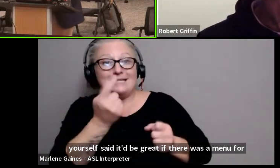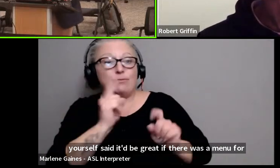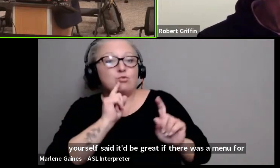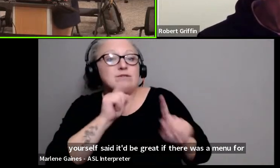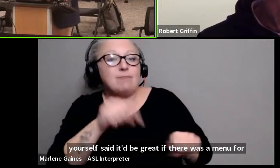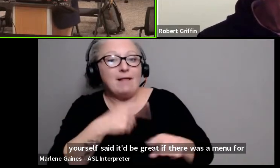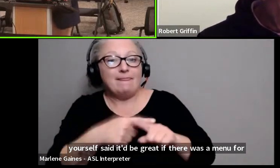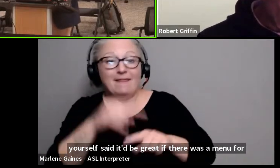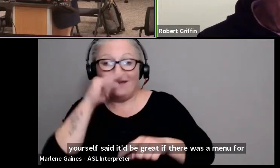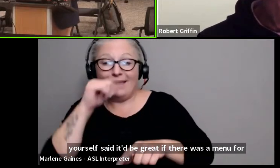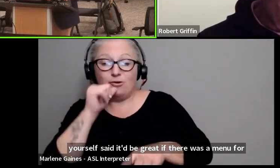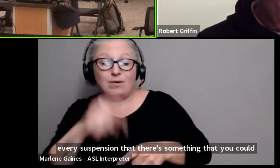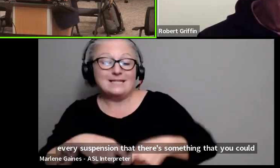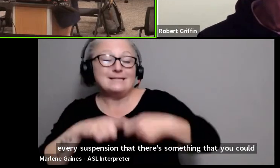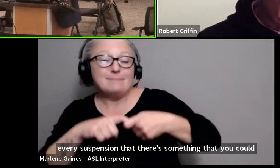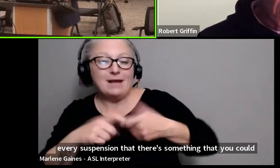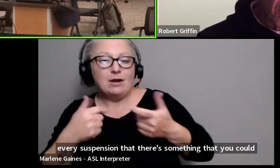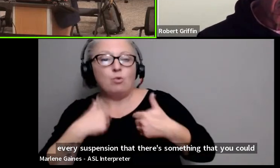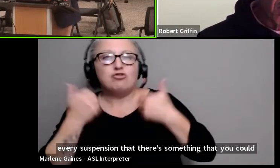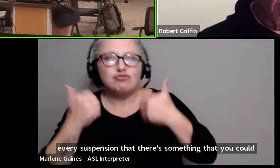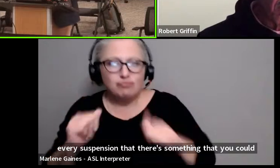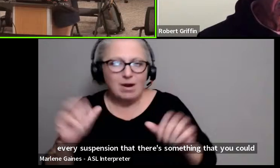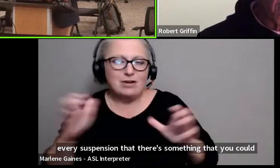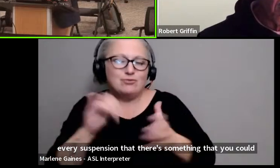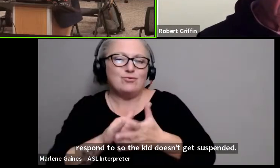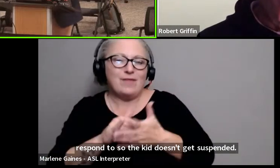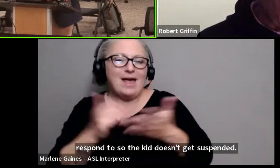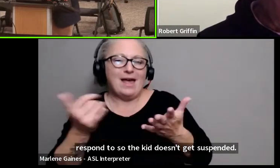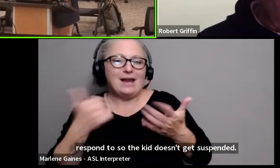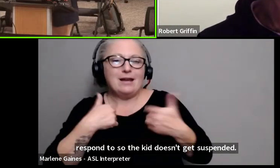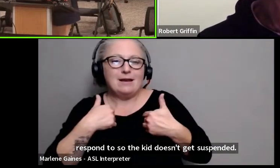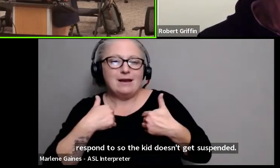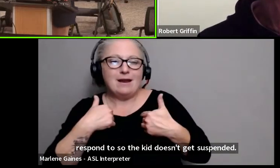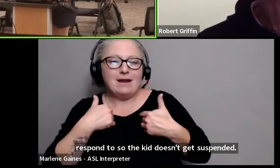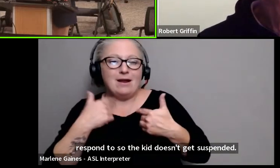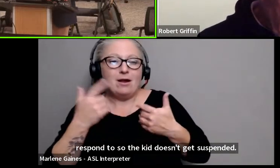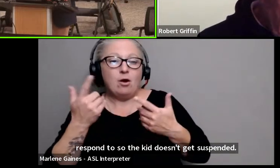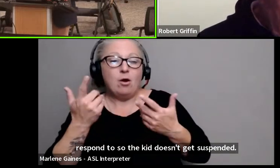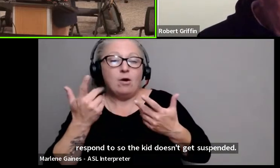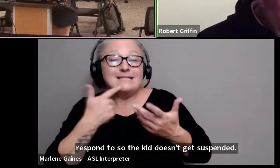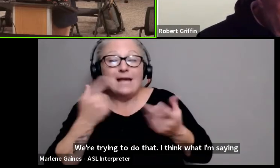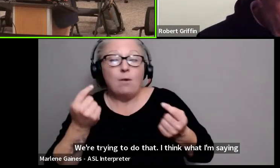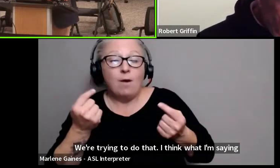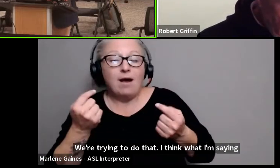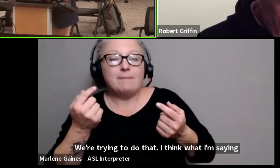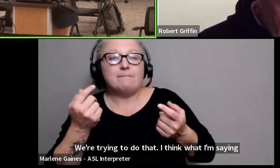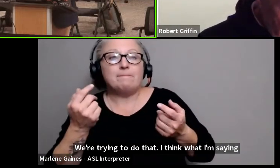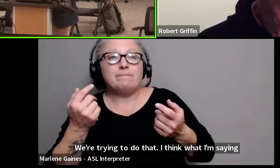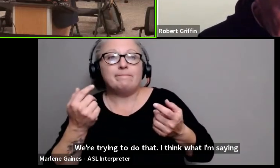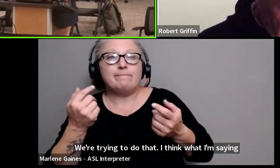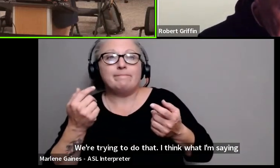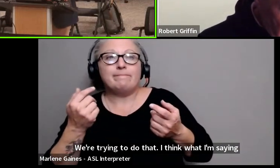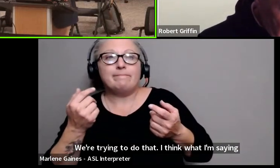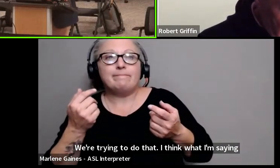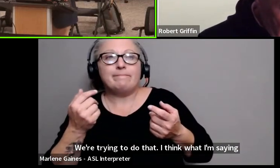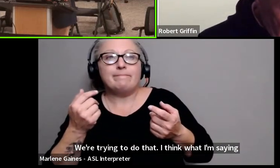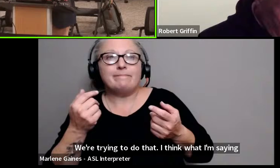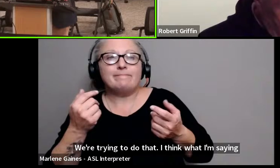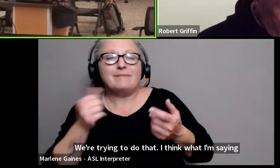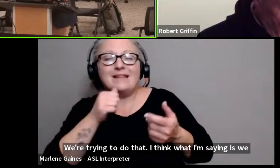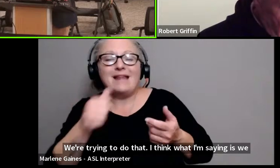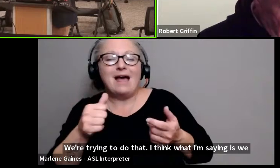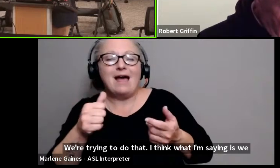the kid doesn't get suspended. We're trying to do that. I think what I'm saying is we haven't made that many inroads though